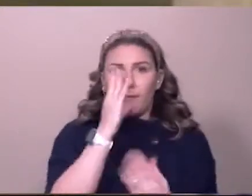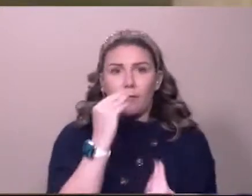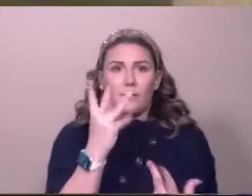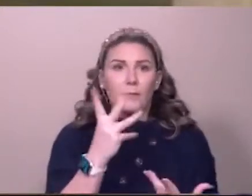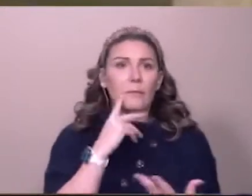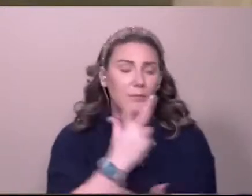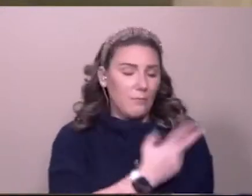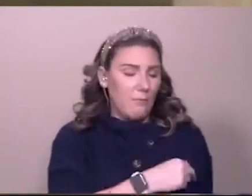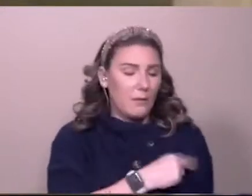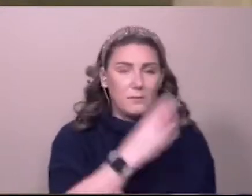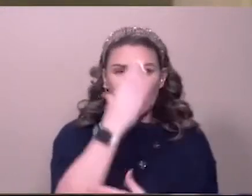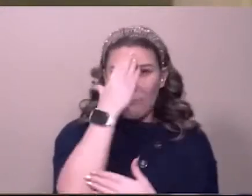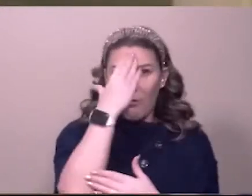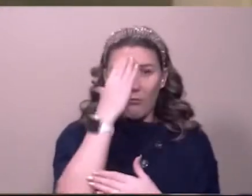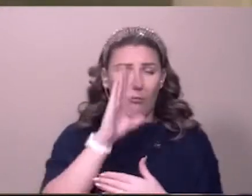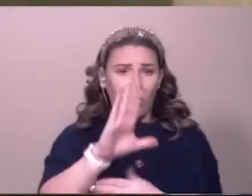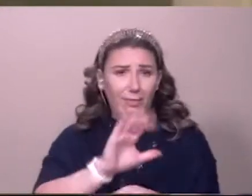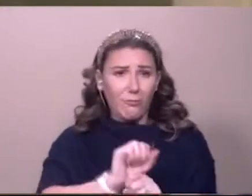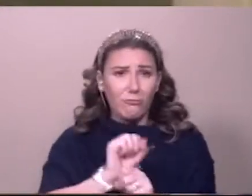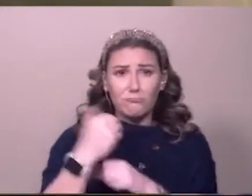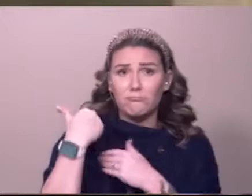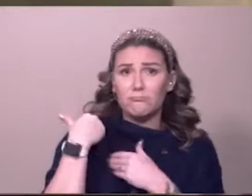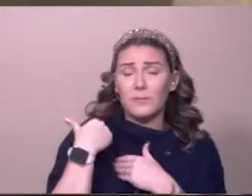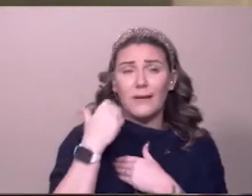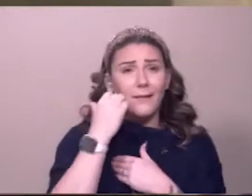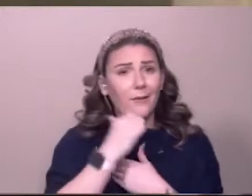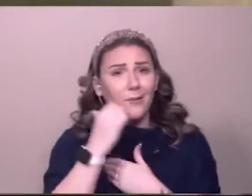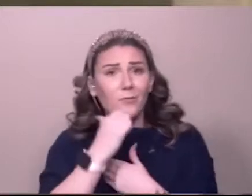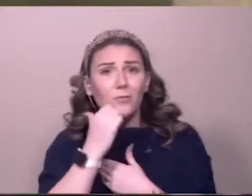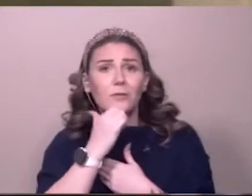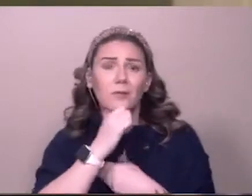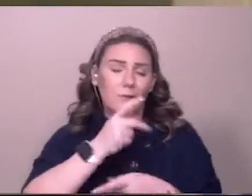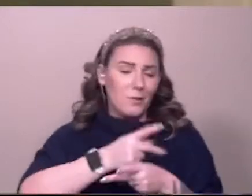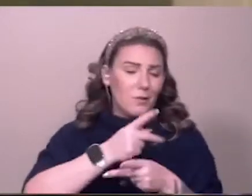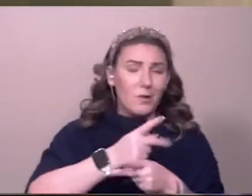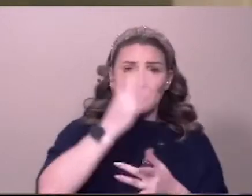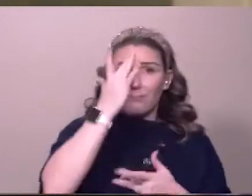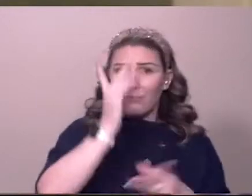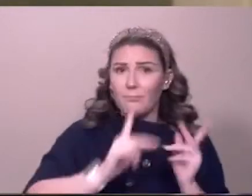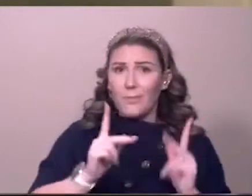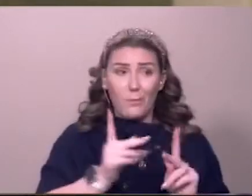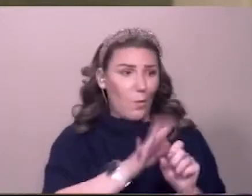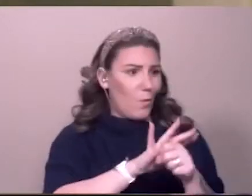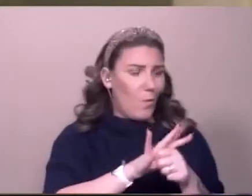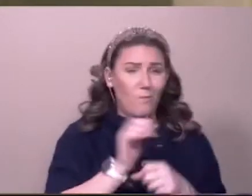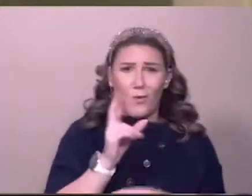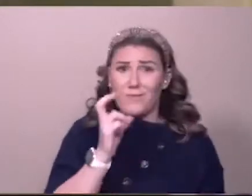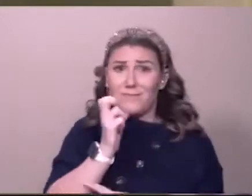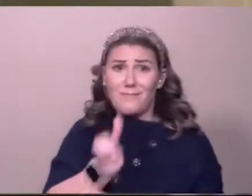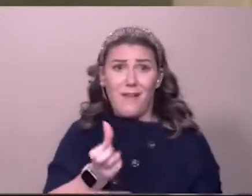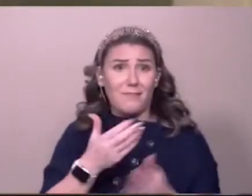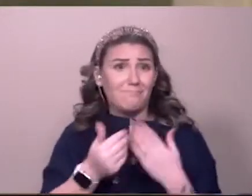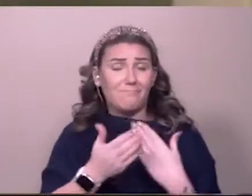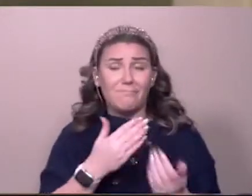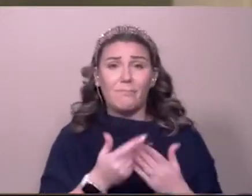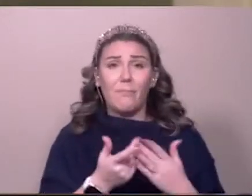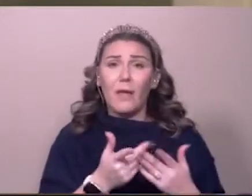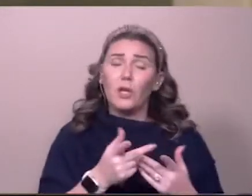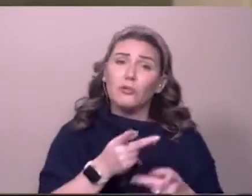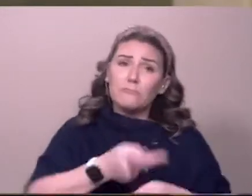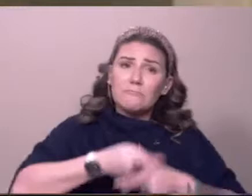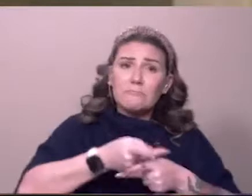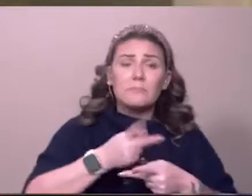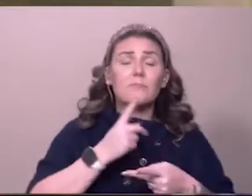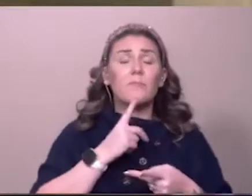their job, and day in and day out, they've got to take care of very sick people, COVID or not COVID. And so we all get